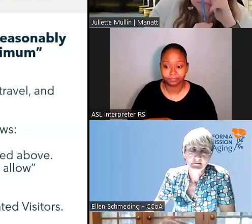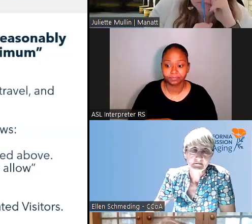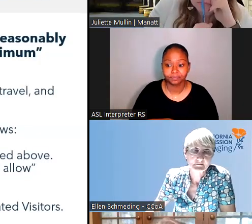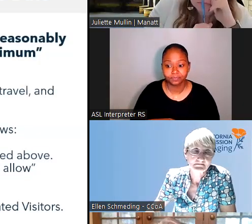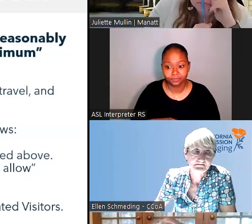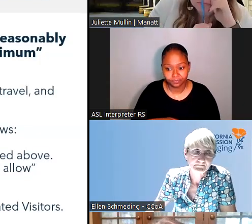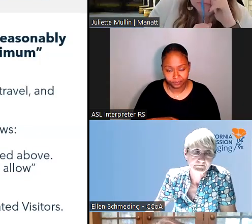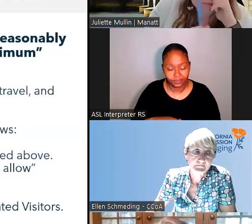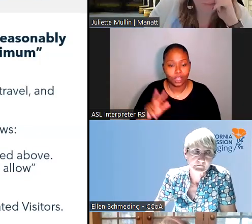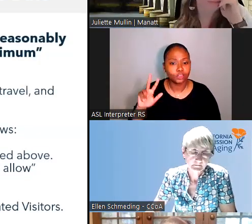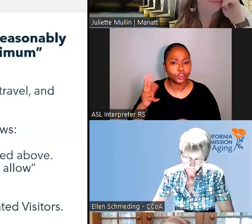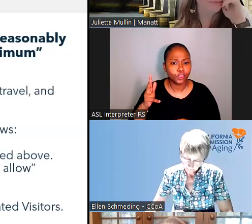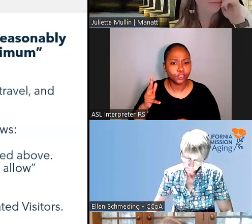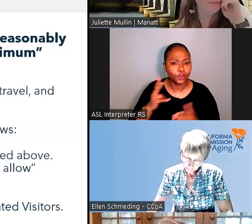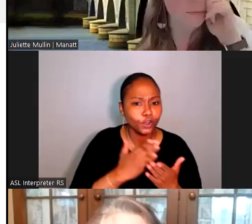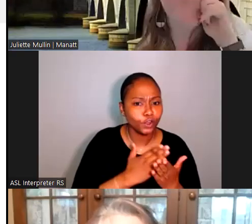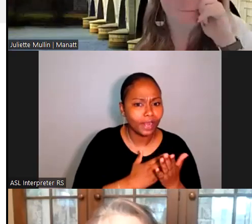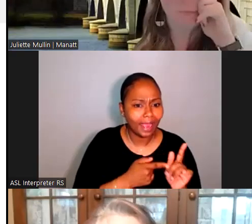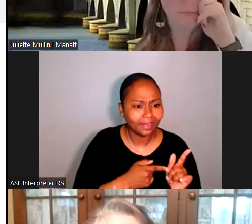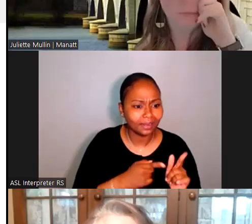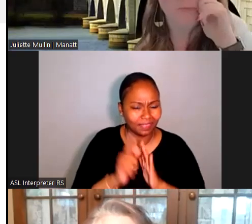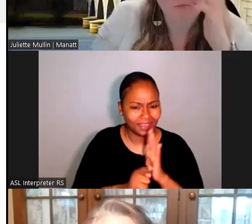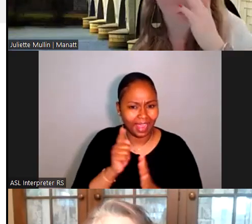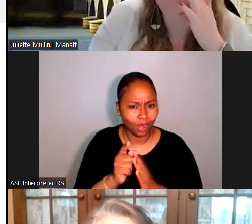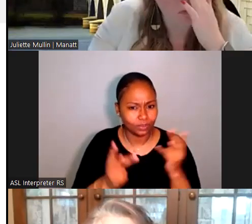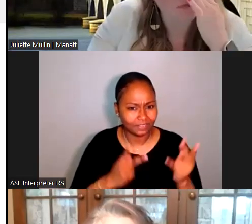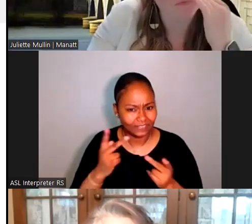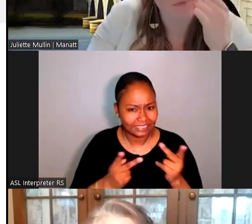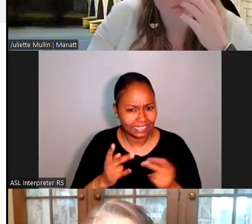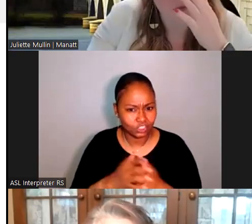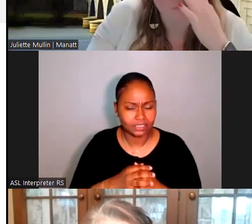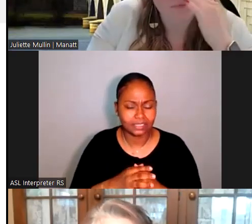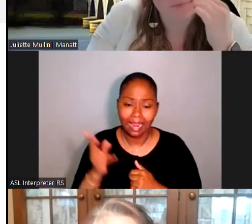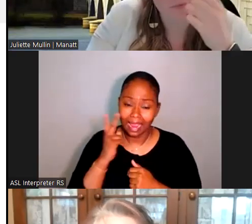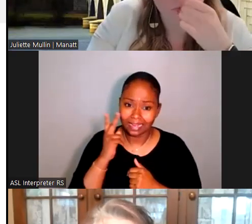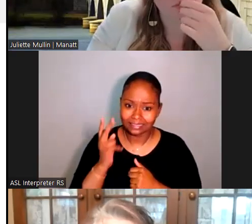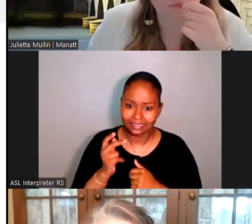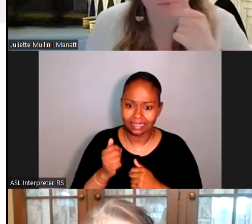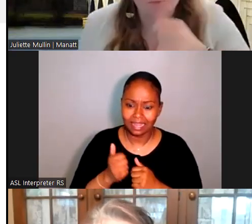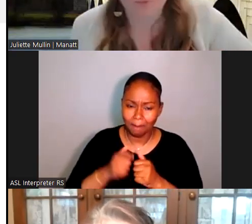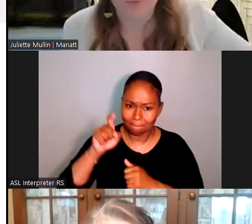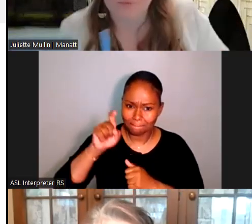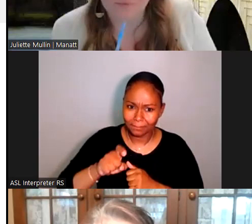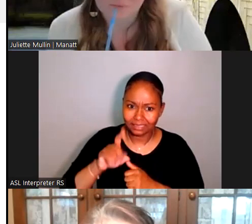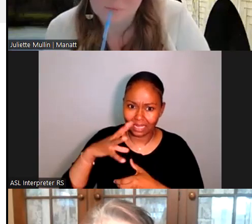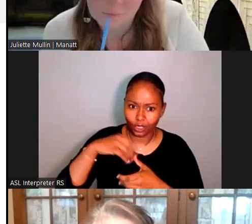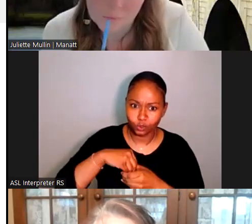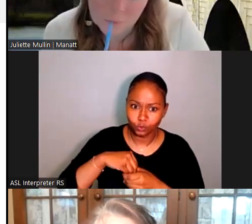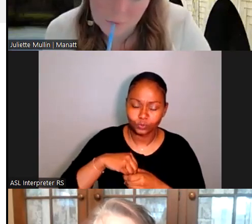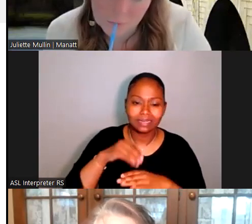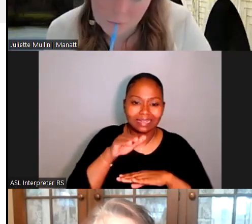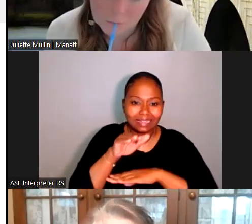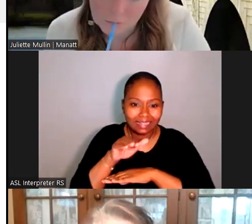And on the third item, the hours of visitation, I see that it must include weekend and evening options, and